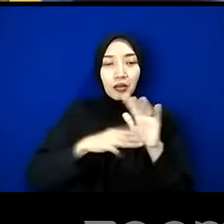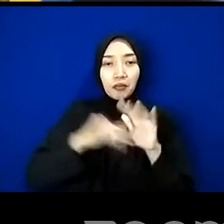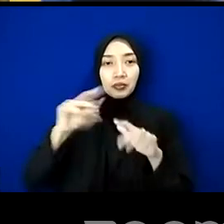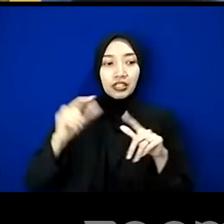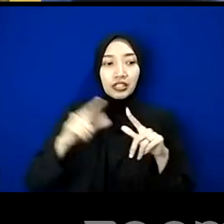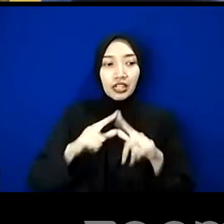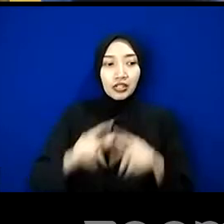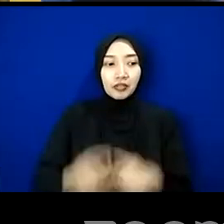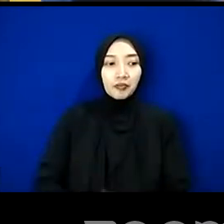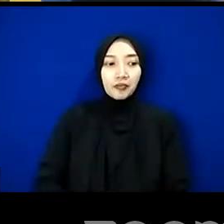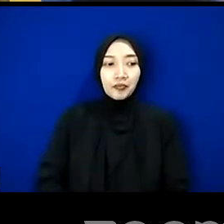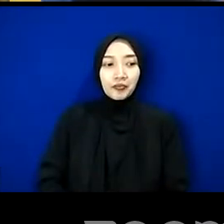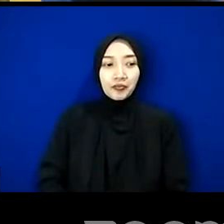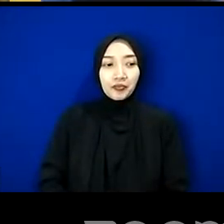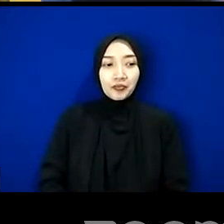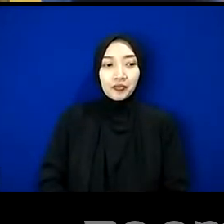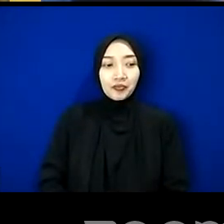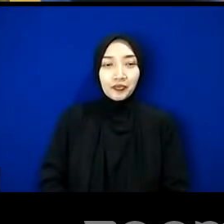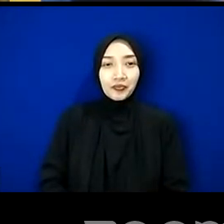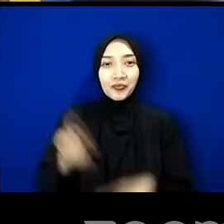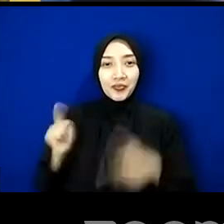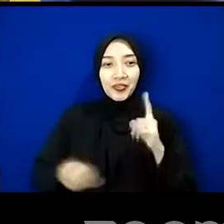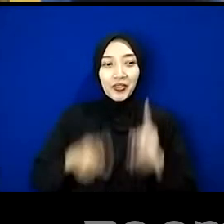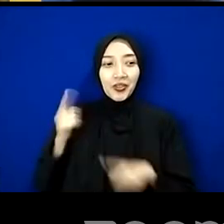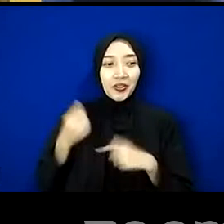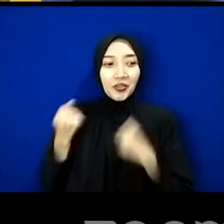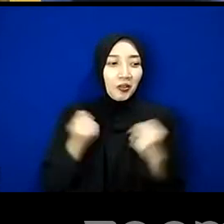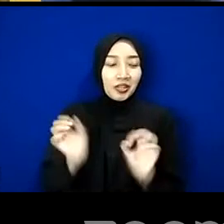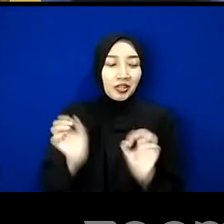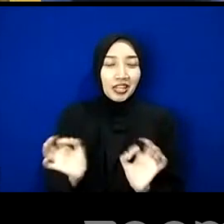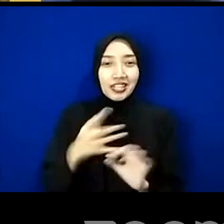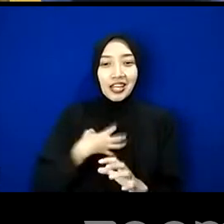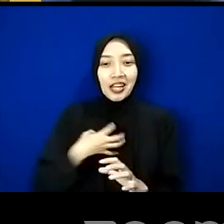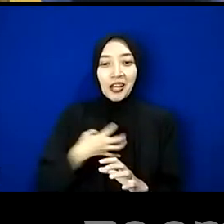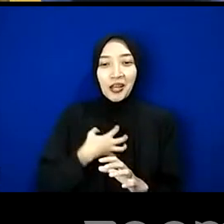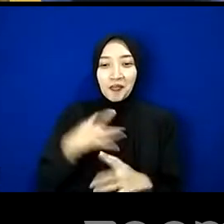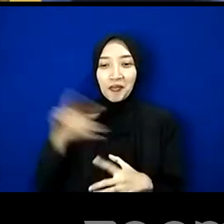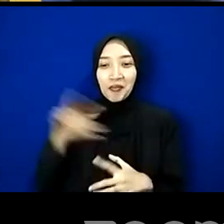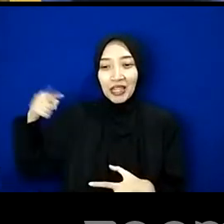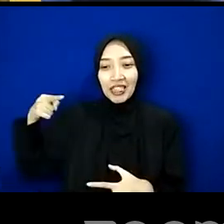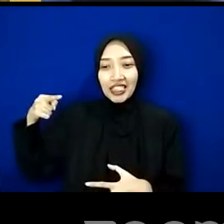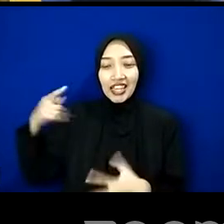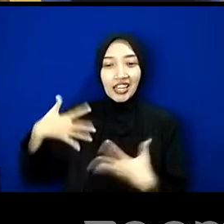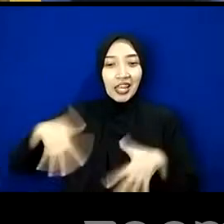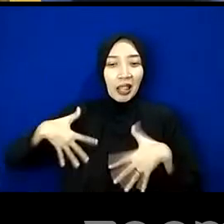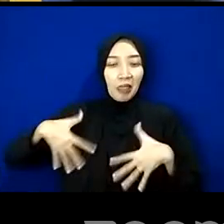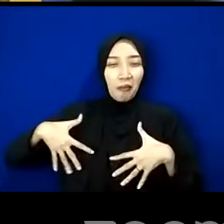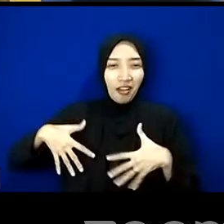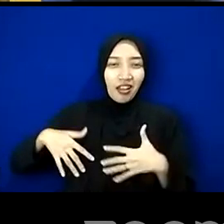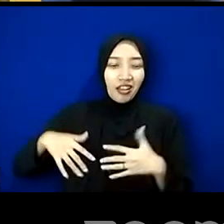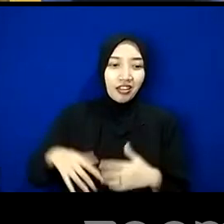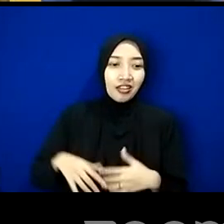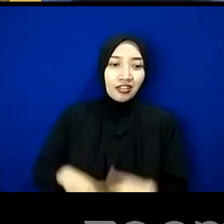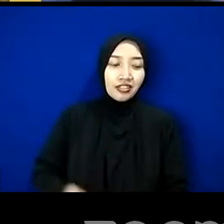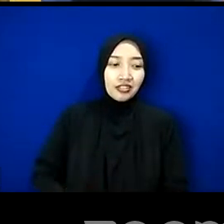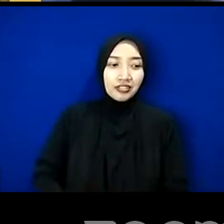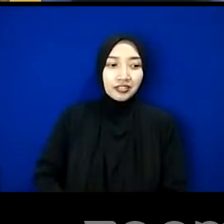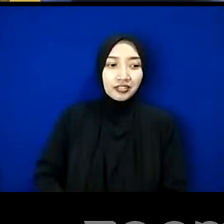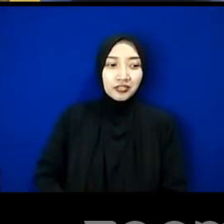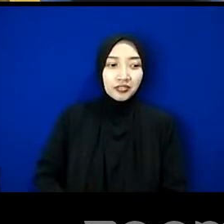as a weak government, then somehow they can show up. It also somehow can relate with the diplomatic relationship,